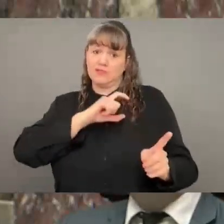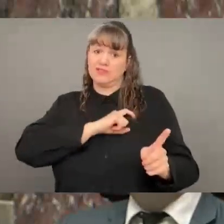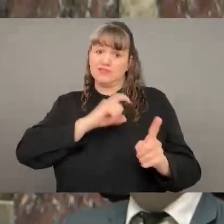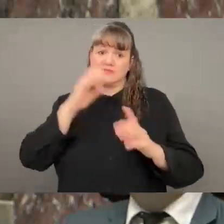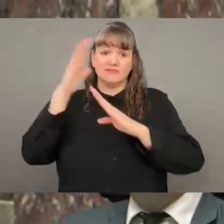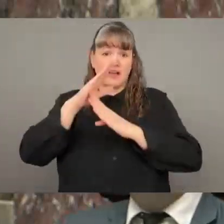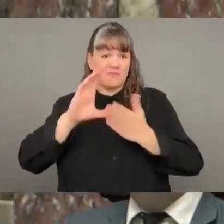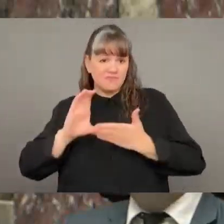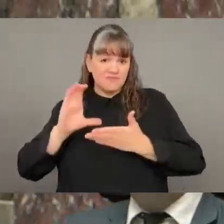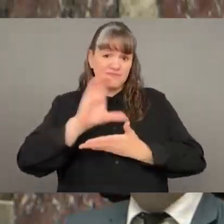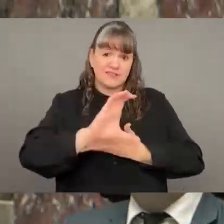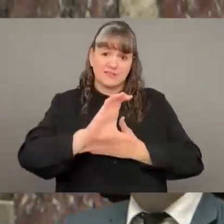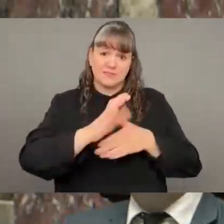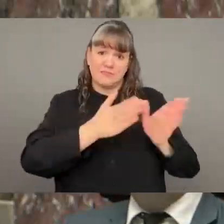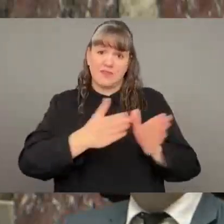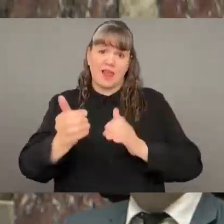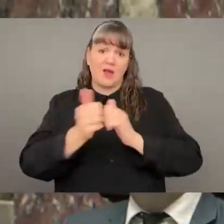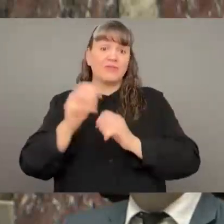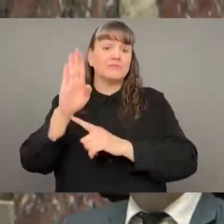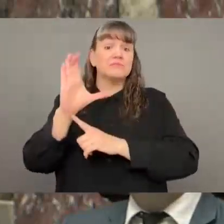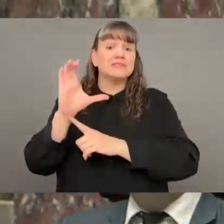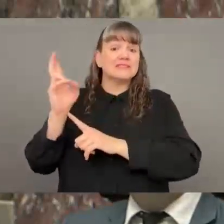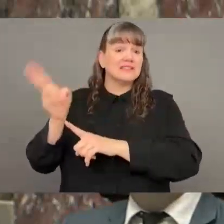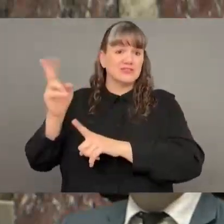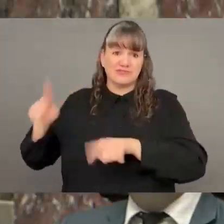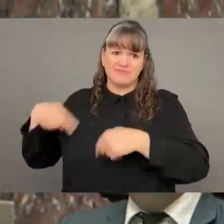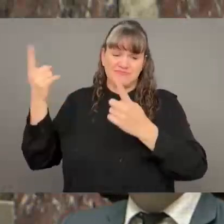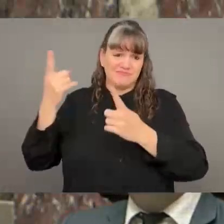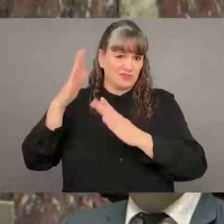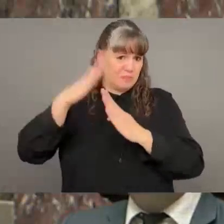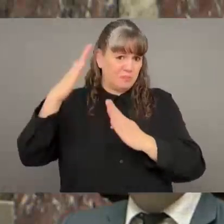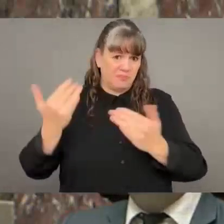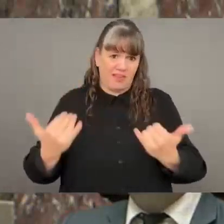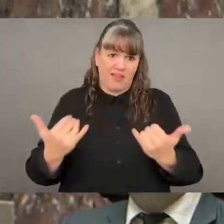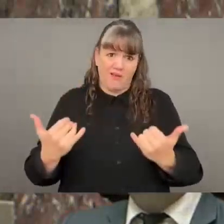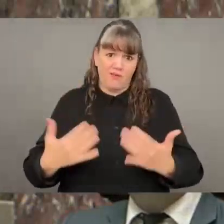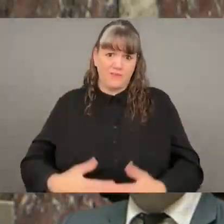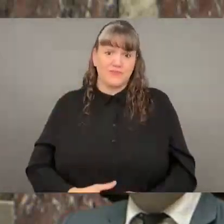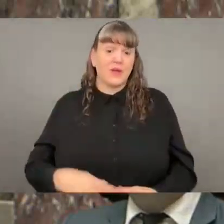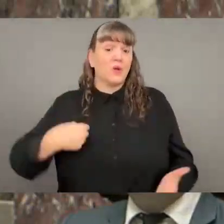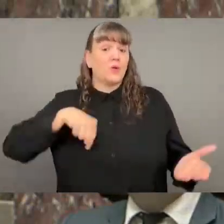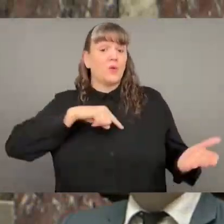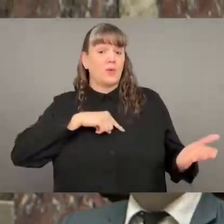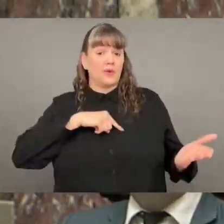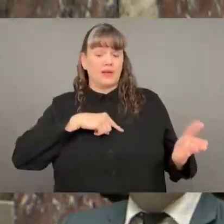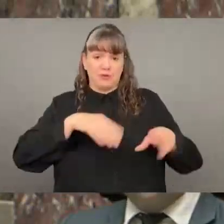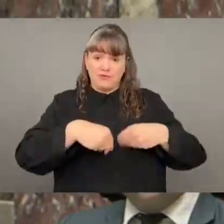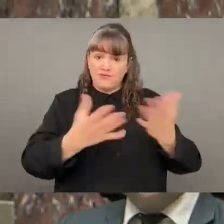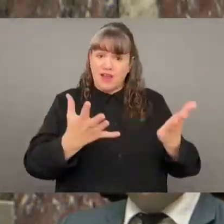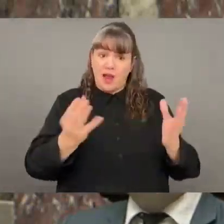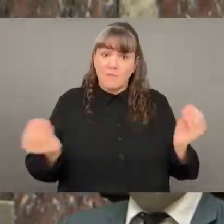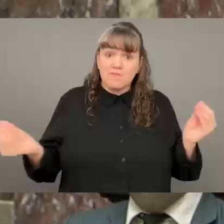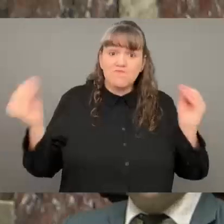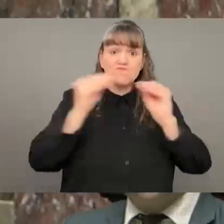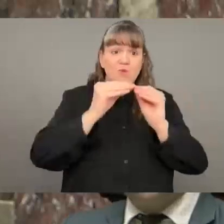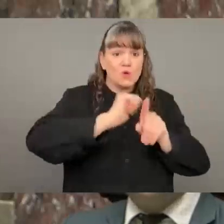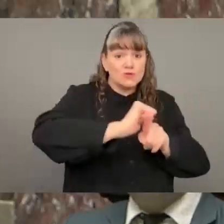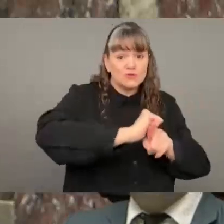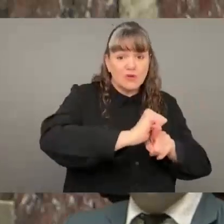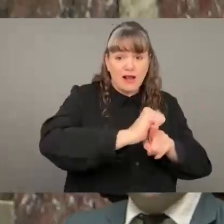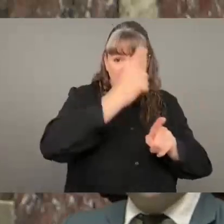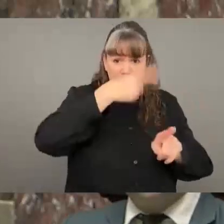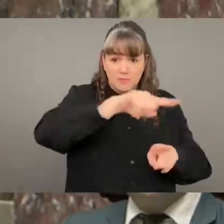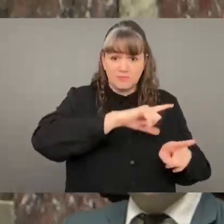We're training today and hiring more police officers. JIBC training up 50% from 192